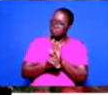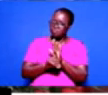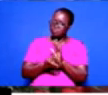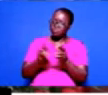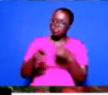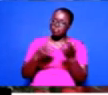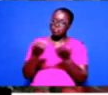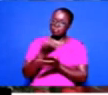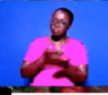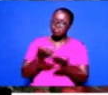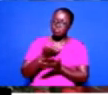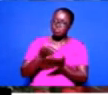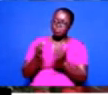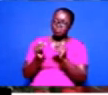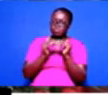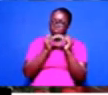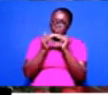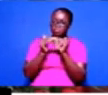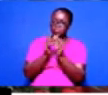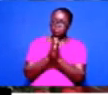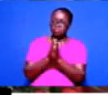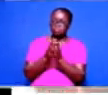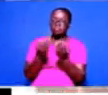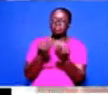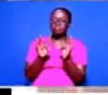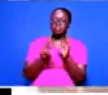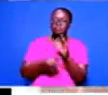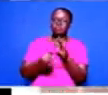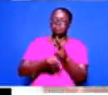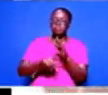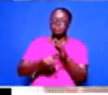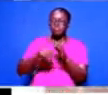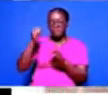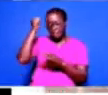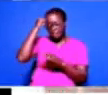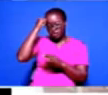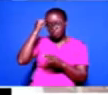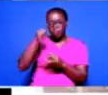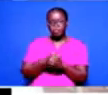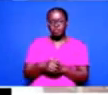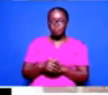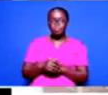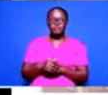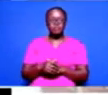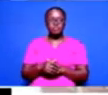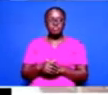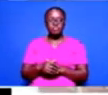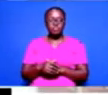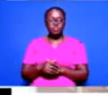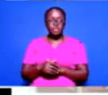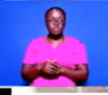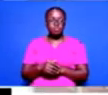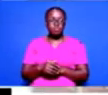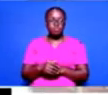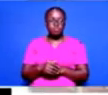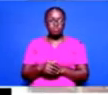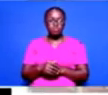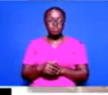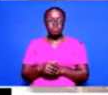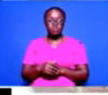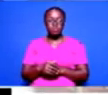economy, democracy and free primary education. Tunamshukuru na vile vile alikuwa